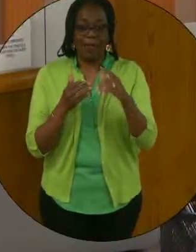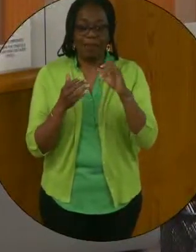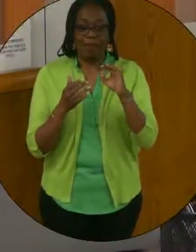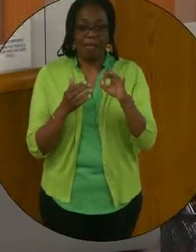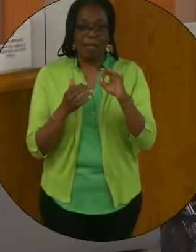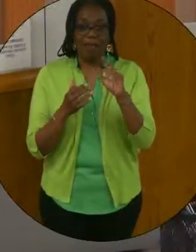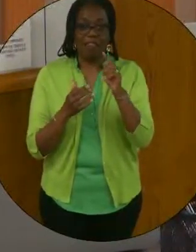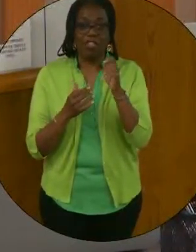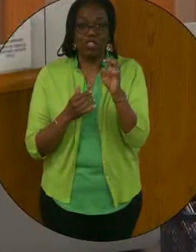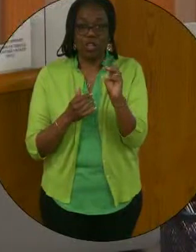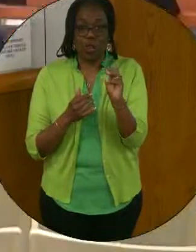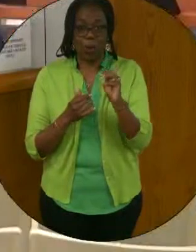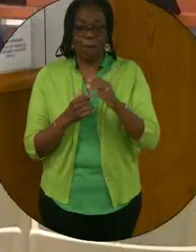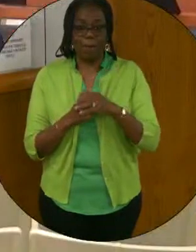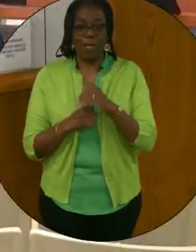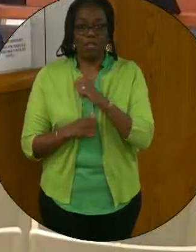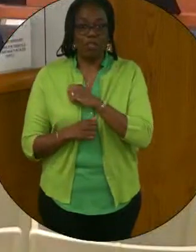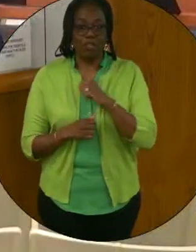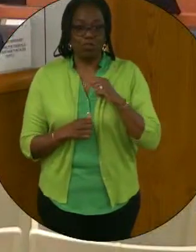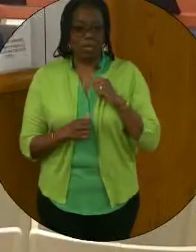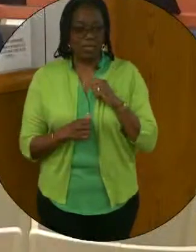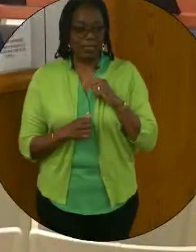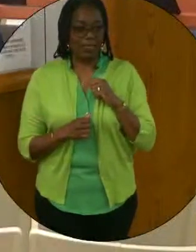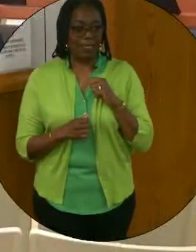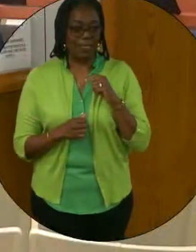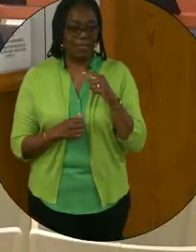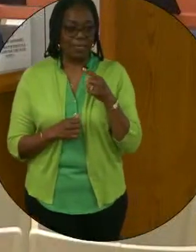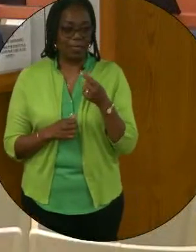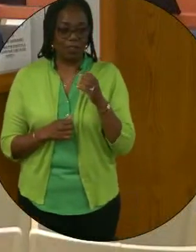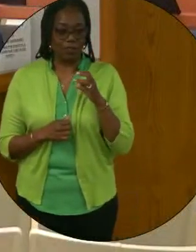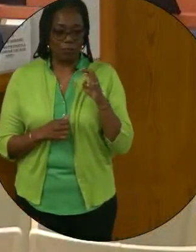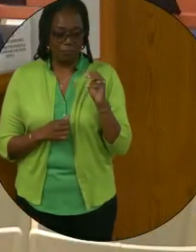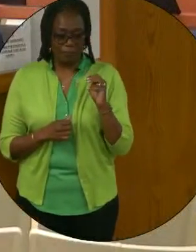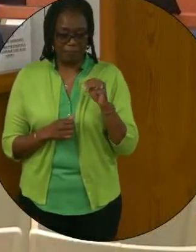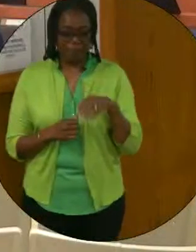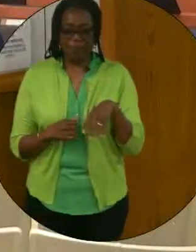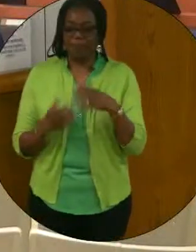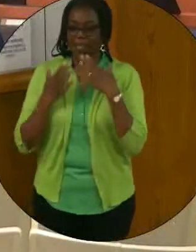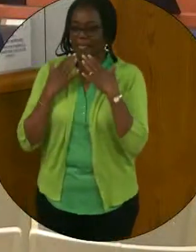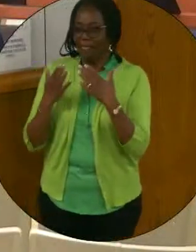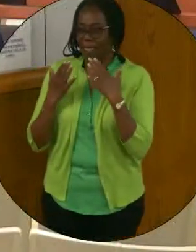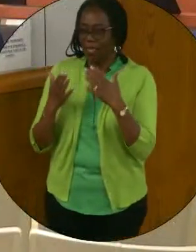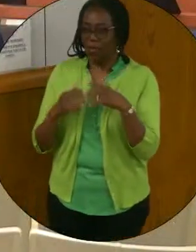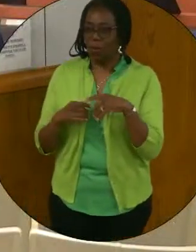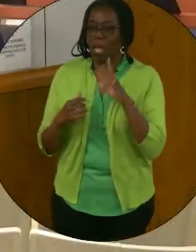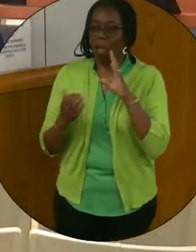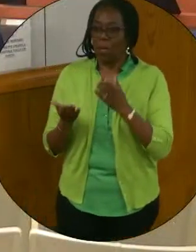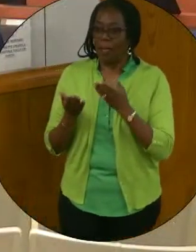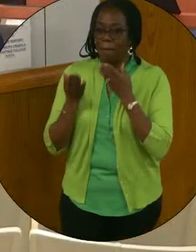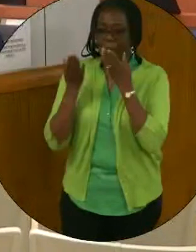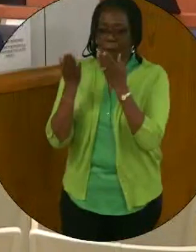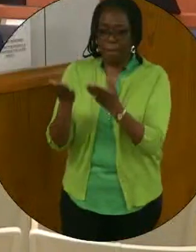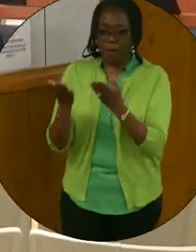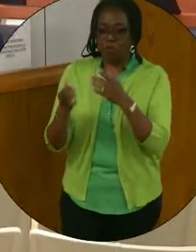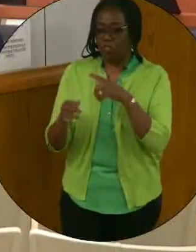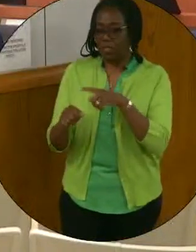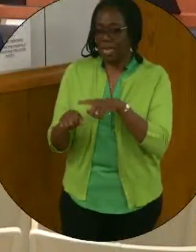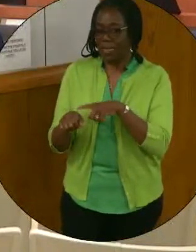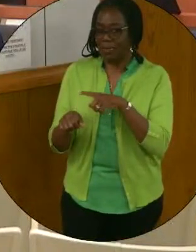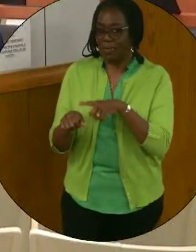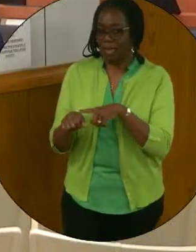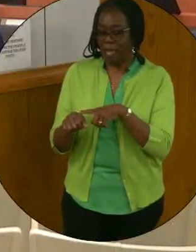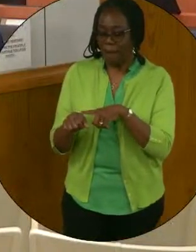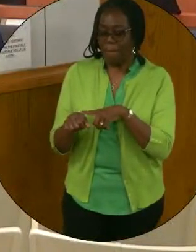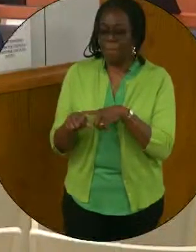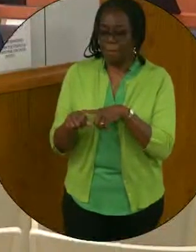Cavazos. Thank you, President Garcia Morales. I would like to make a motion at this time